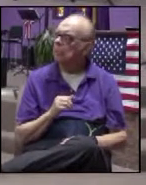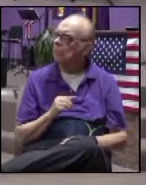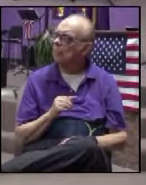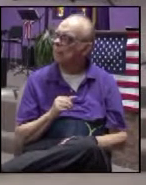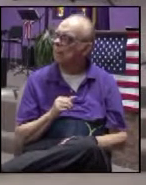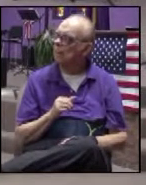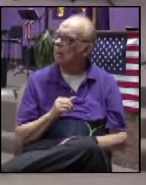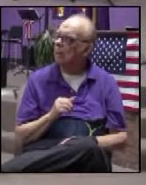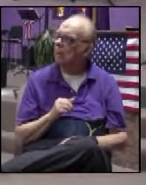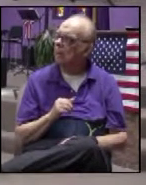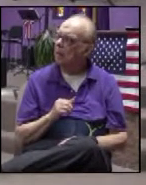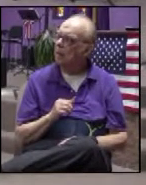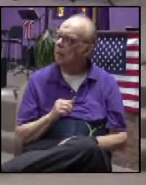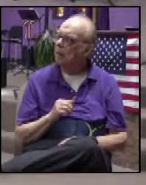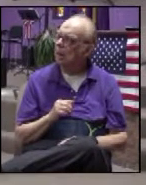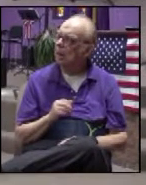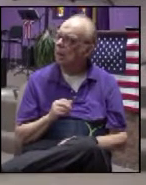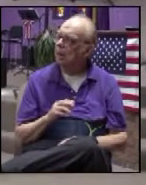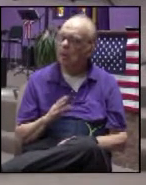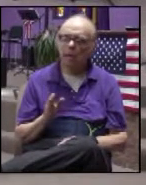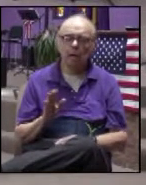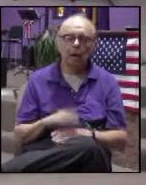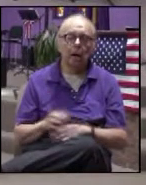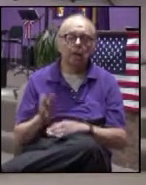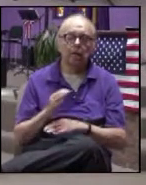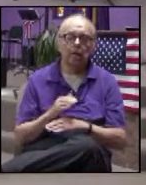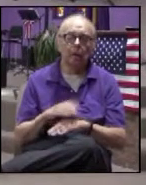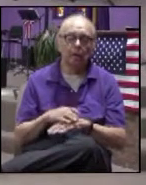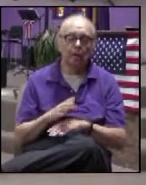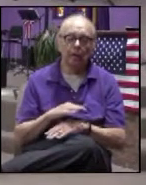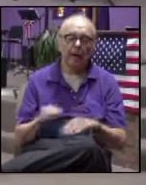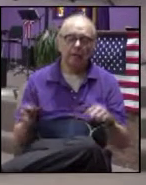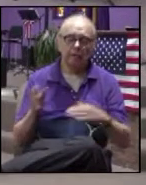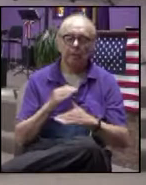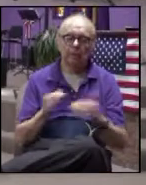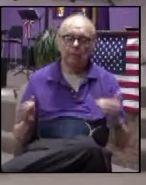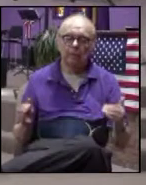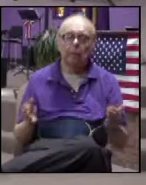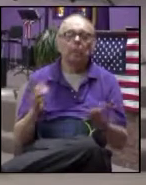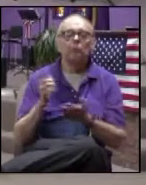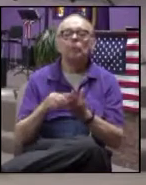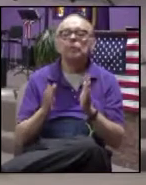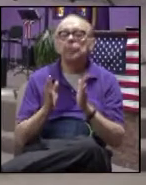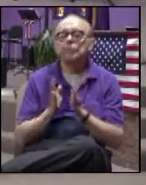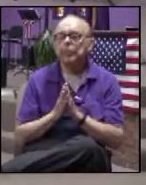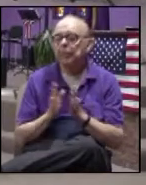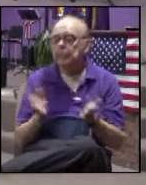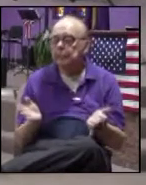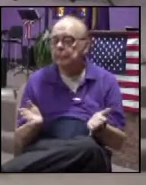And the title of the message is On Earth as It Is in Heaven. What's the prayer?